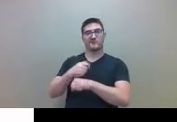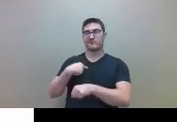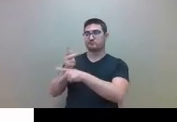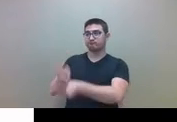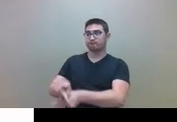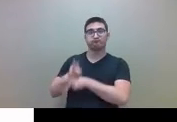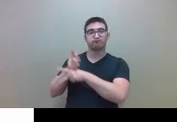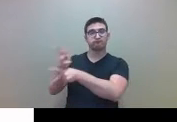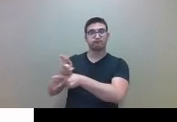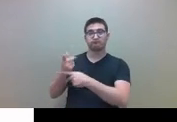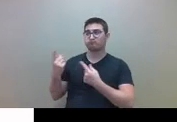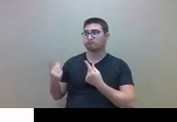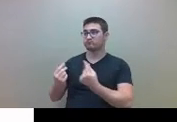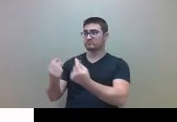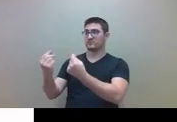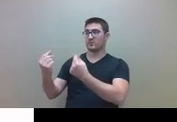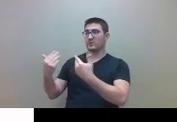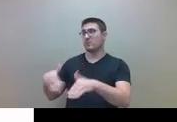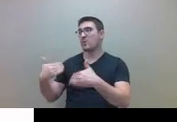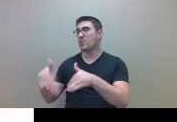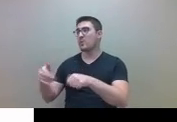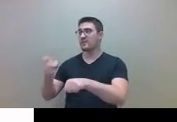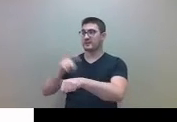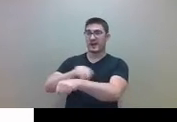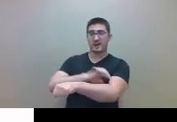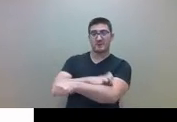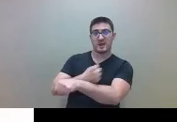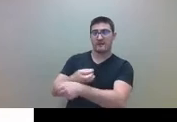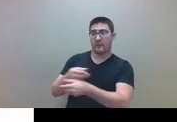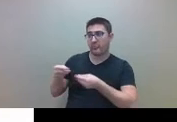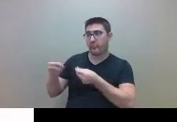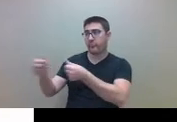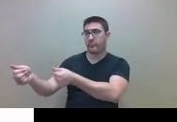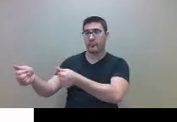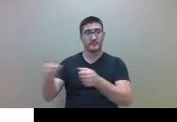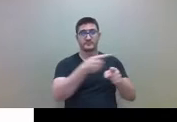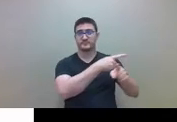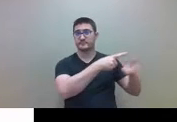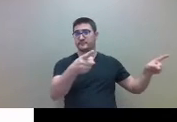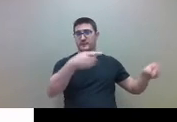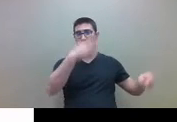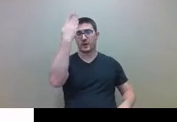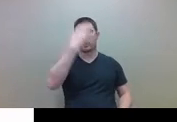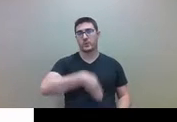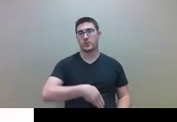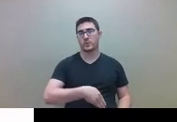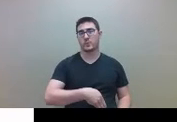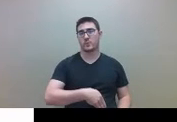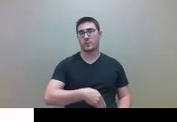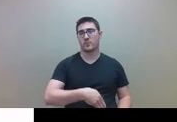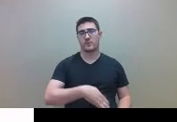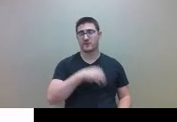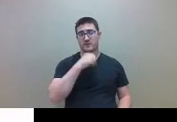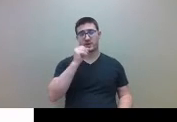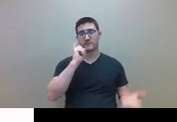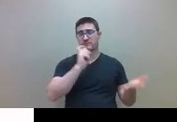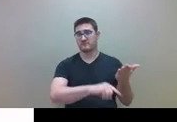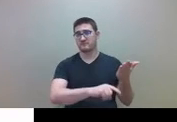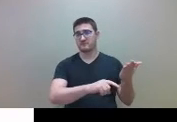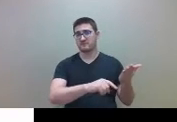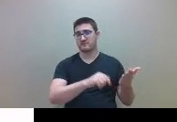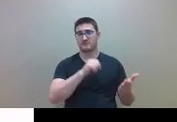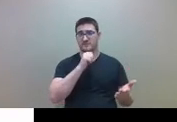like people see what I'm doing. And that's really something that you're thinking, because the community does